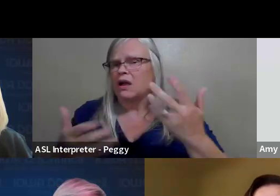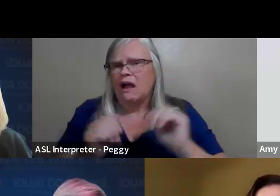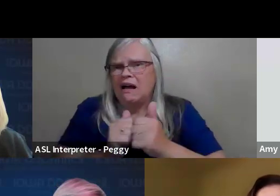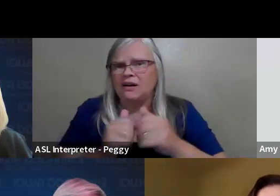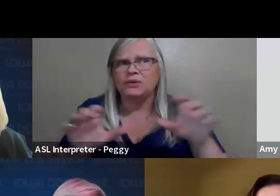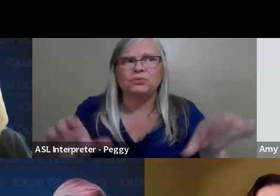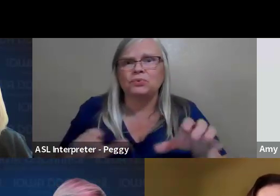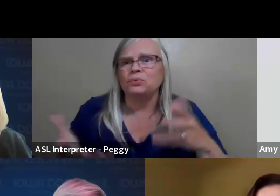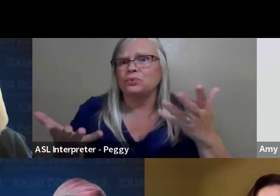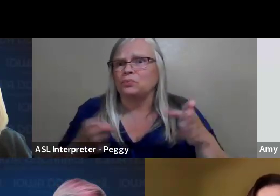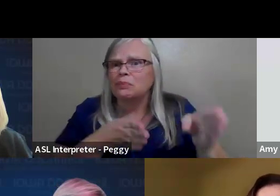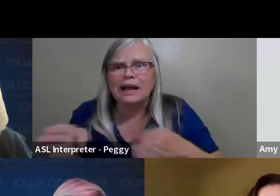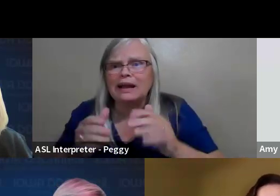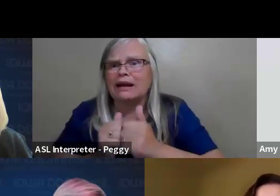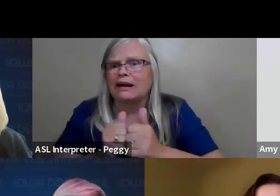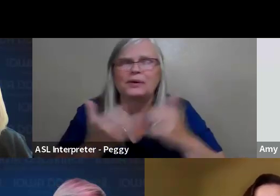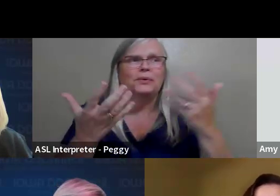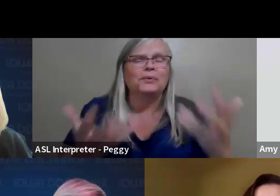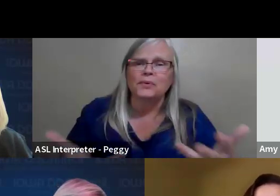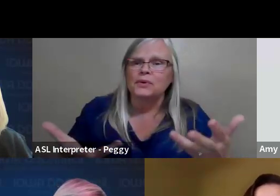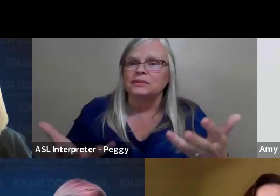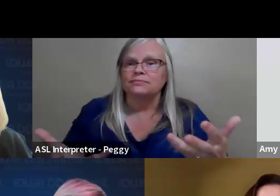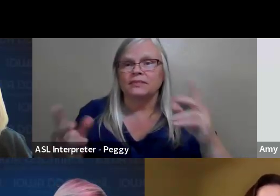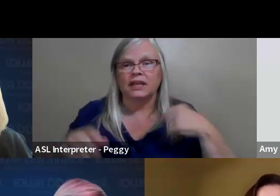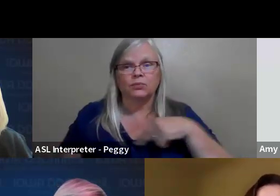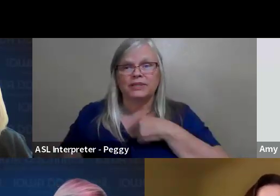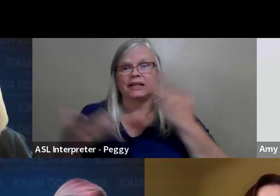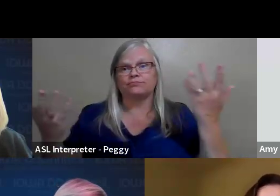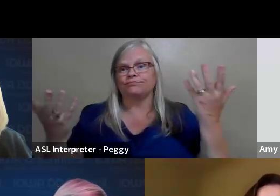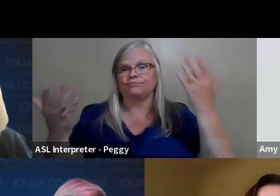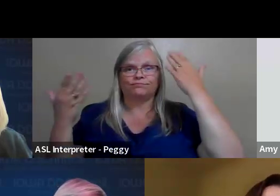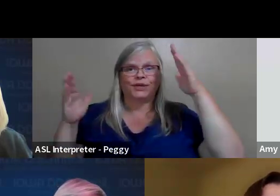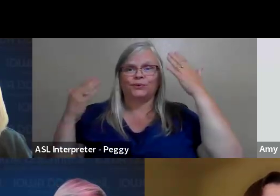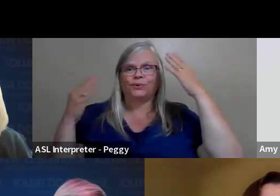how do you plan to do this? And they say, we don't know.